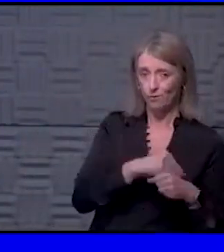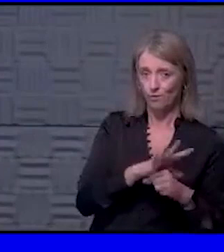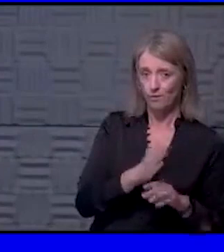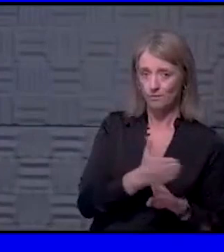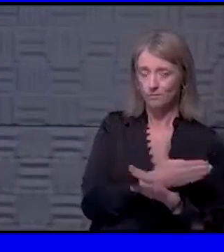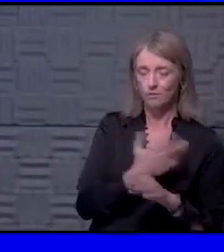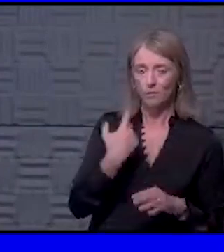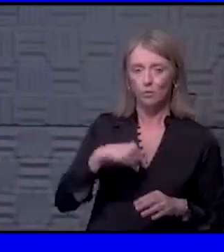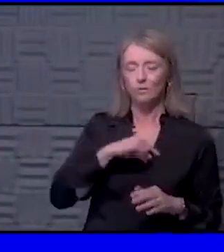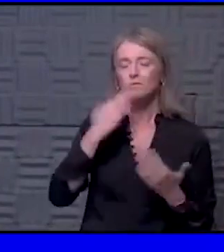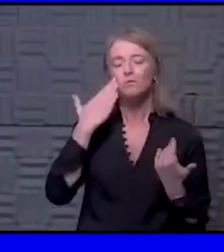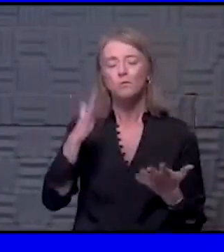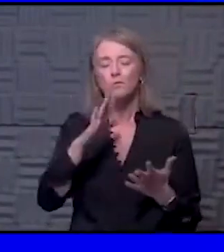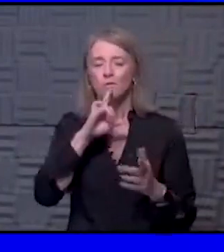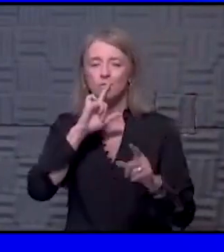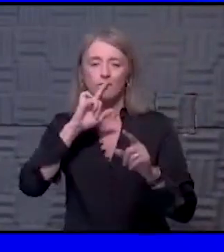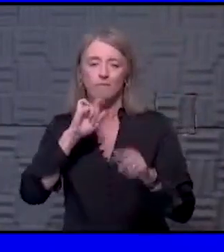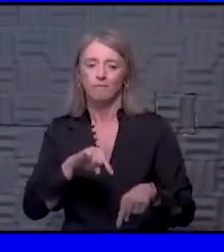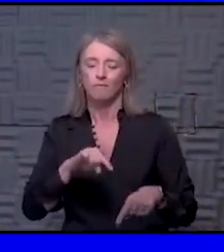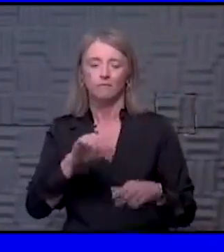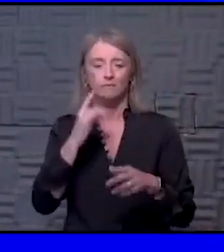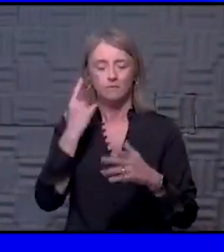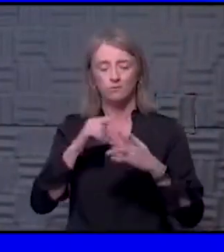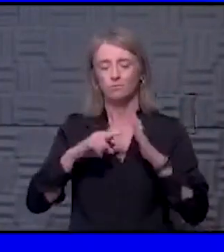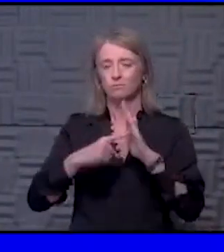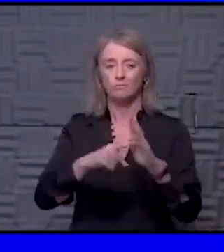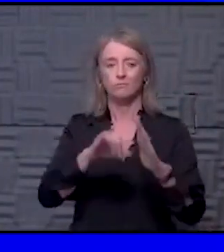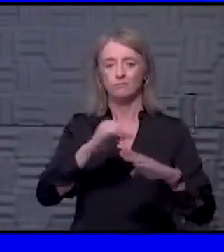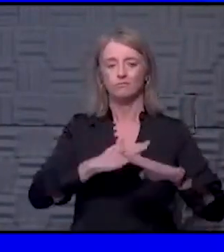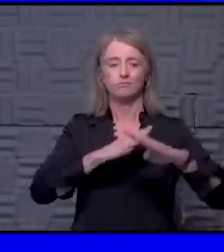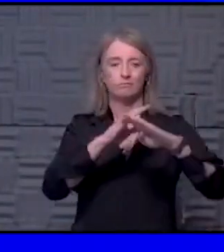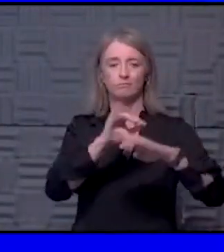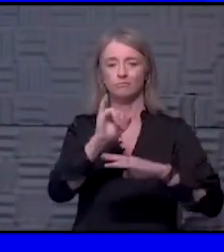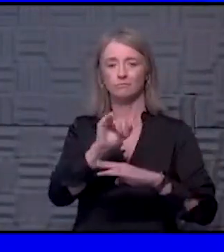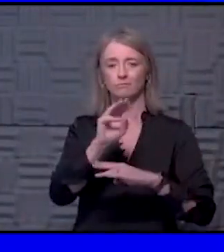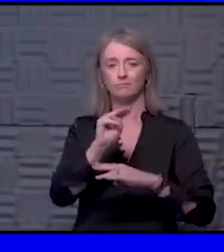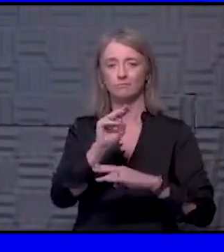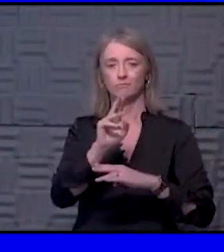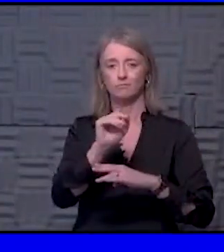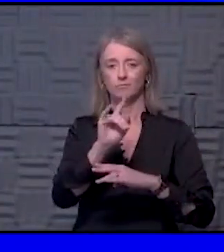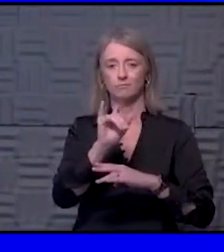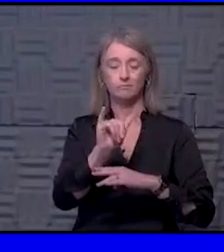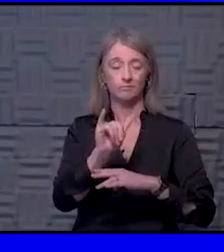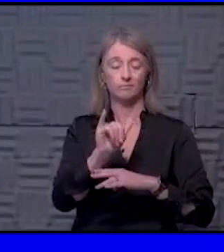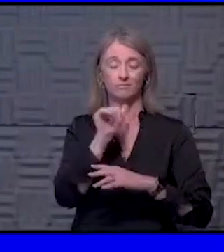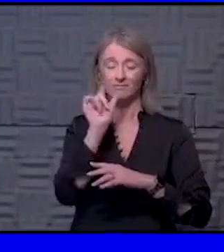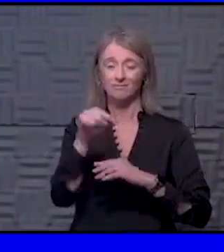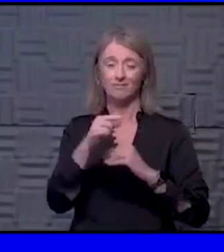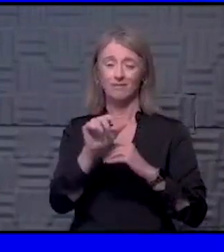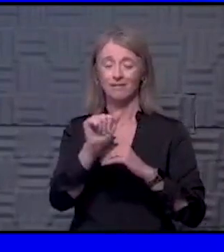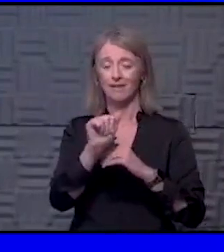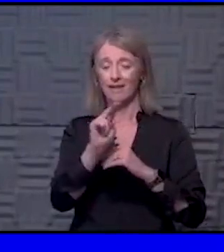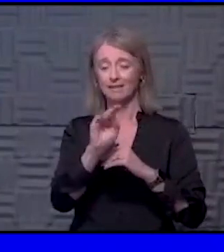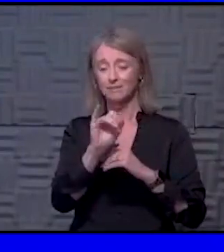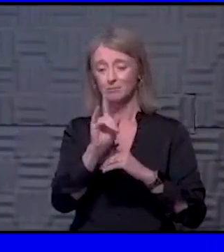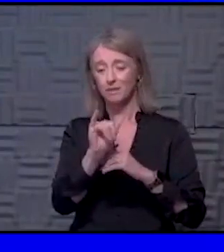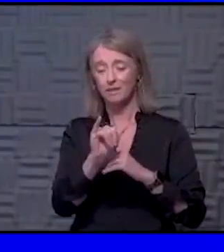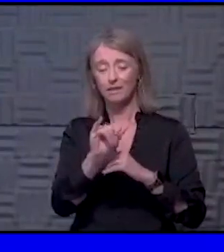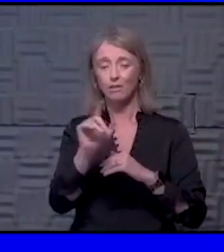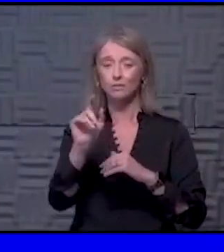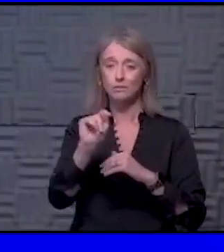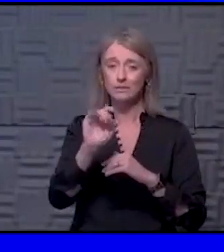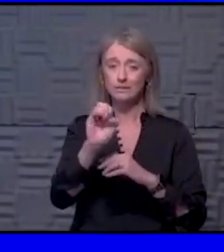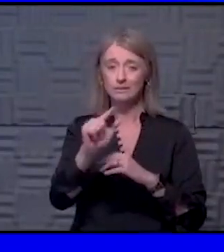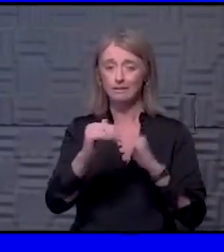what correlate of immunity that leads to. And again, there are other things. It's not just antibody levels, it's T cells as well.